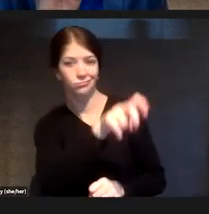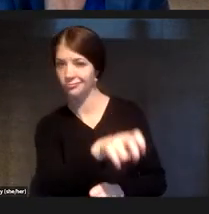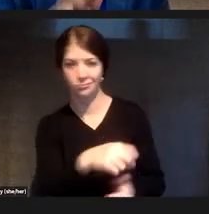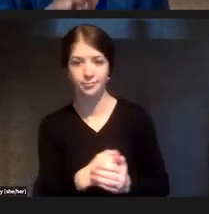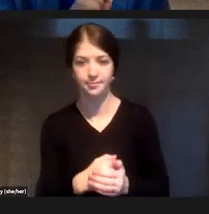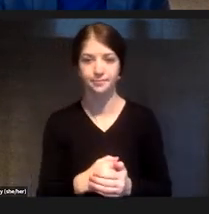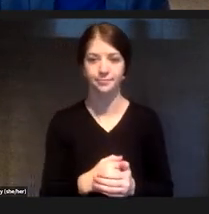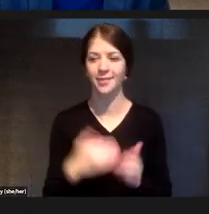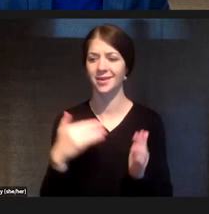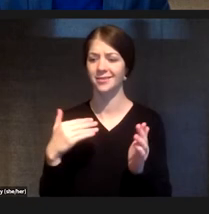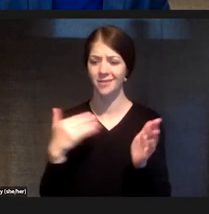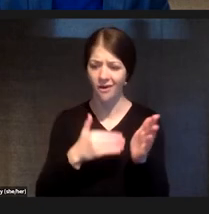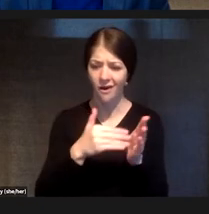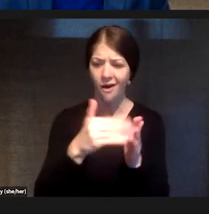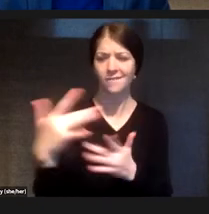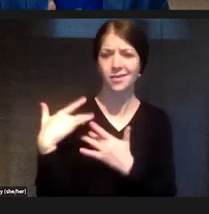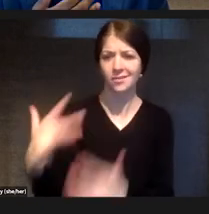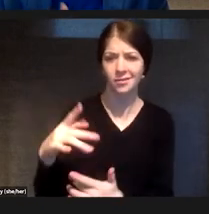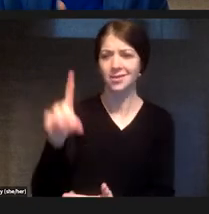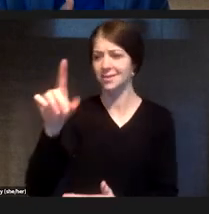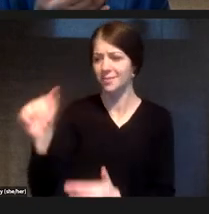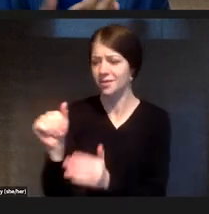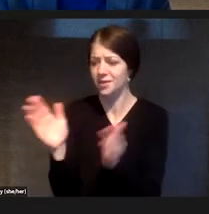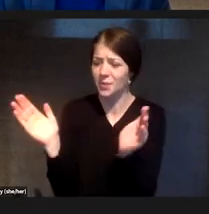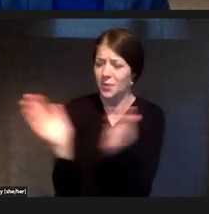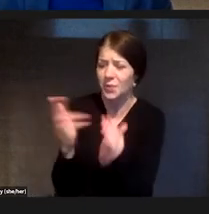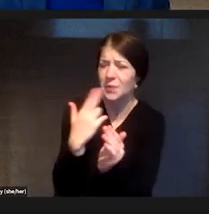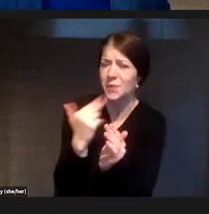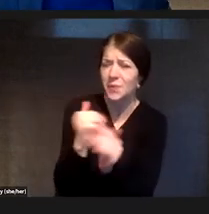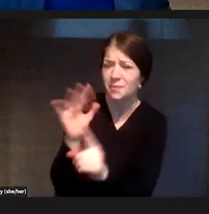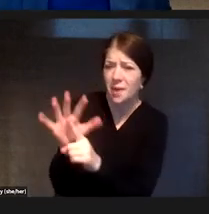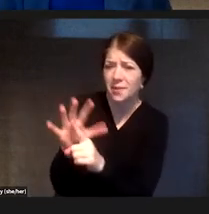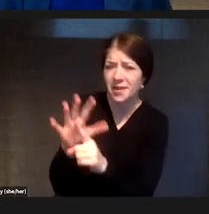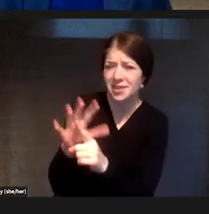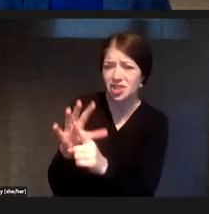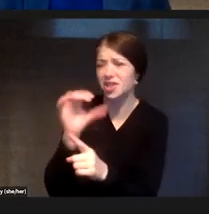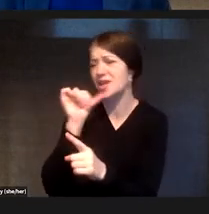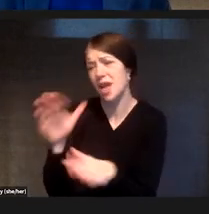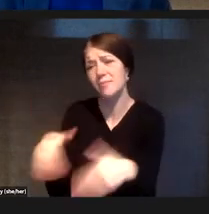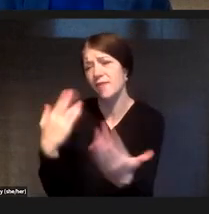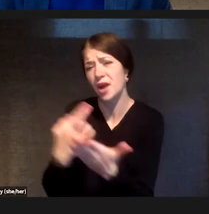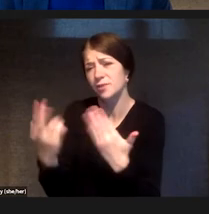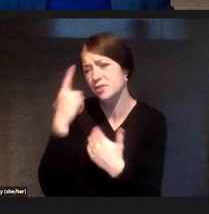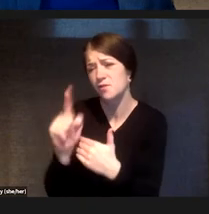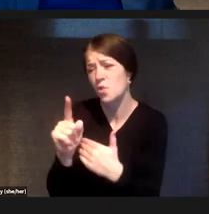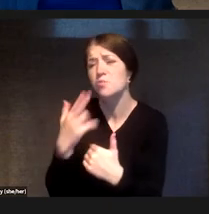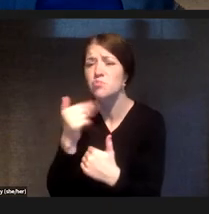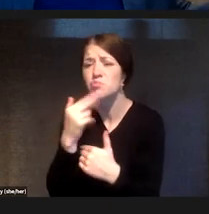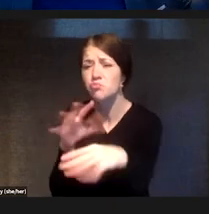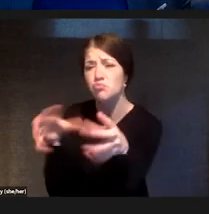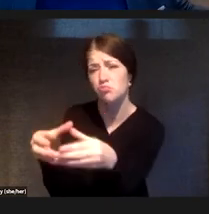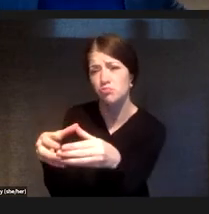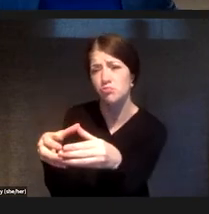as this small minority population and that we are not going to provide resources for this small group of individuals in exchange